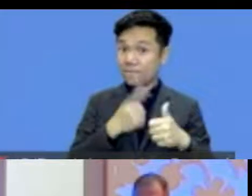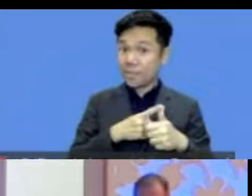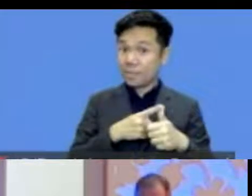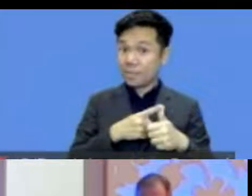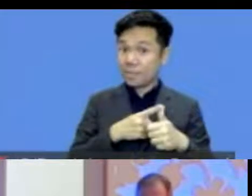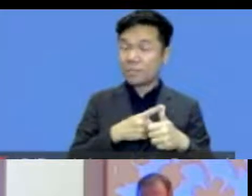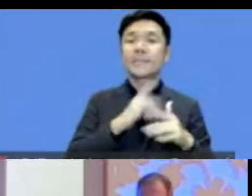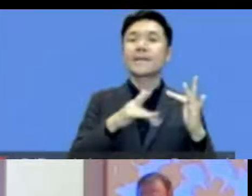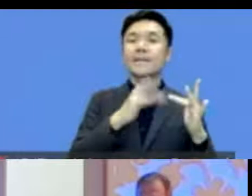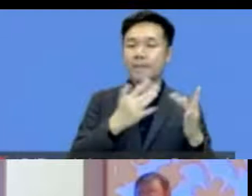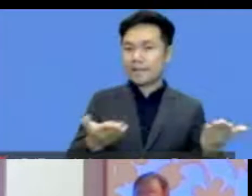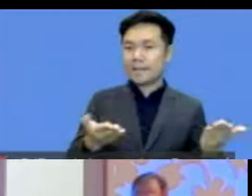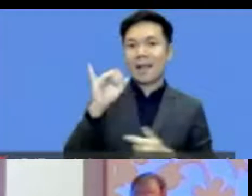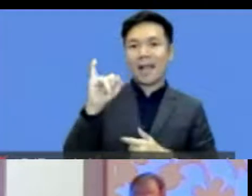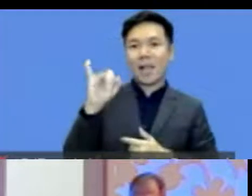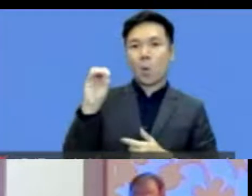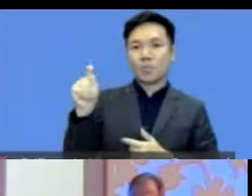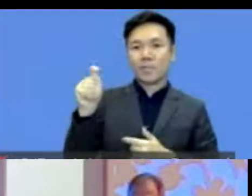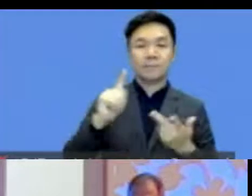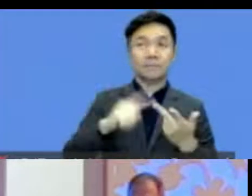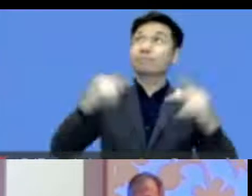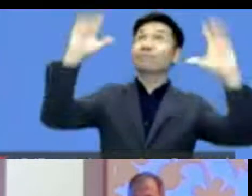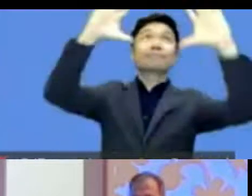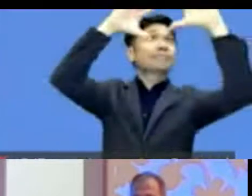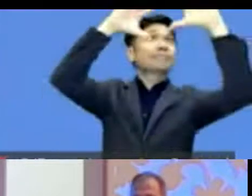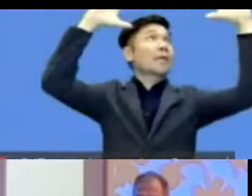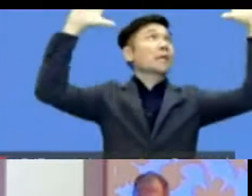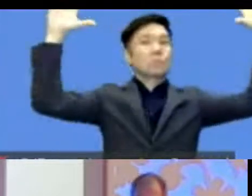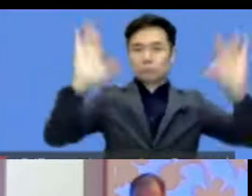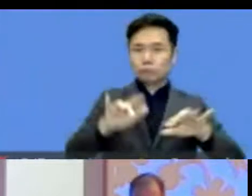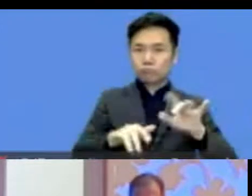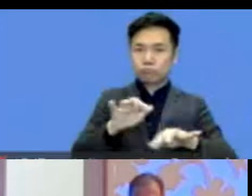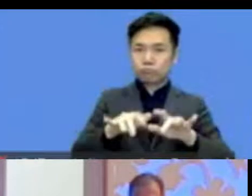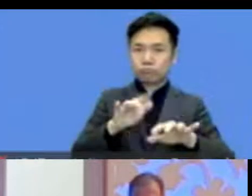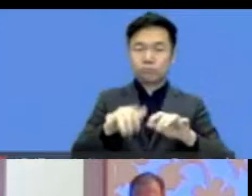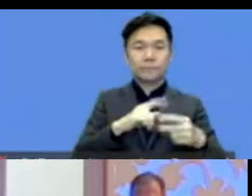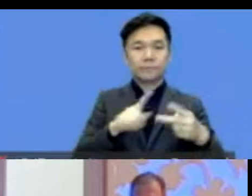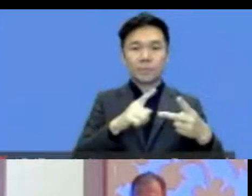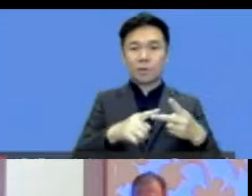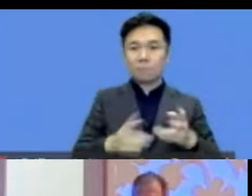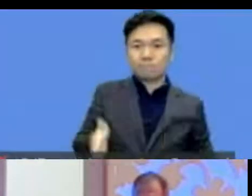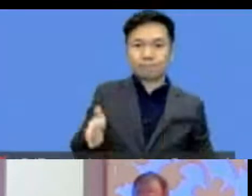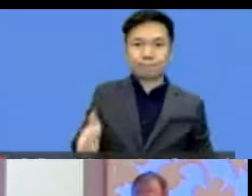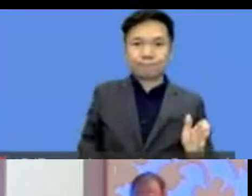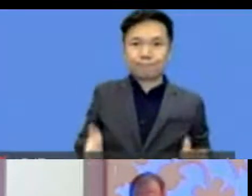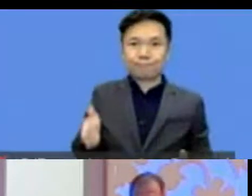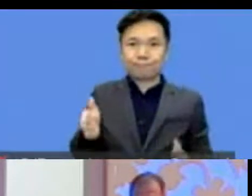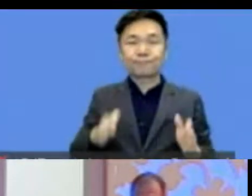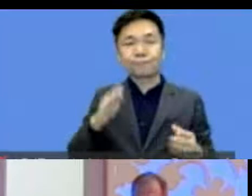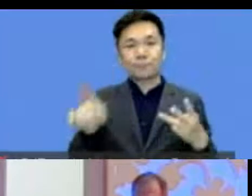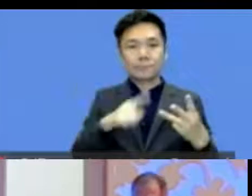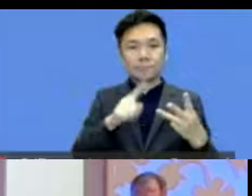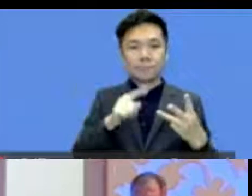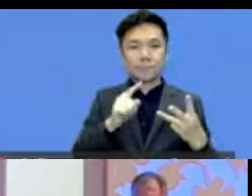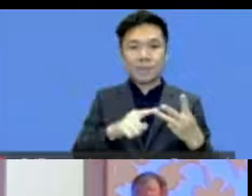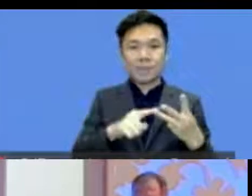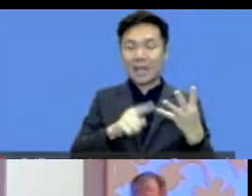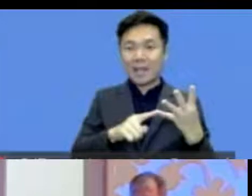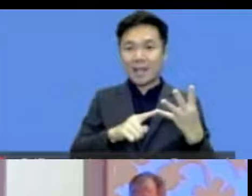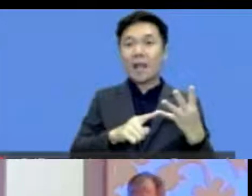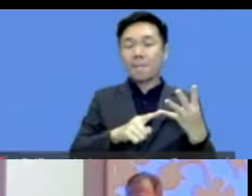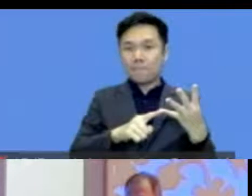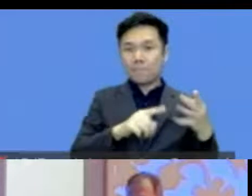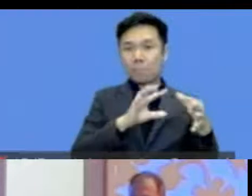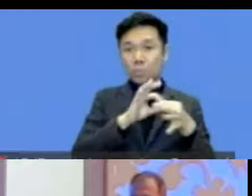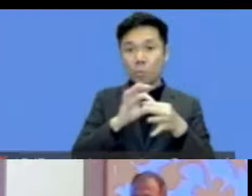cloud computing, AR, VR technologies, robotics, and blockchain technology as well. And there are many